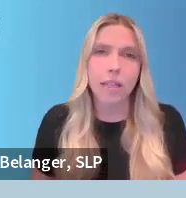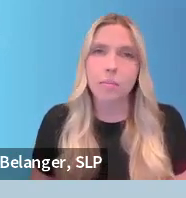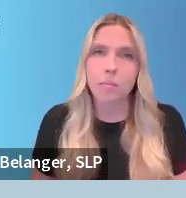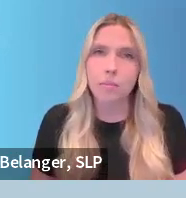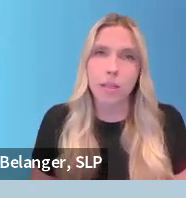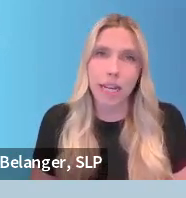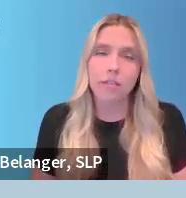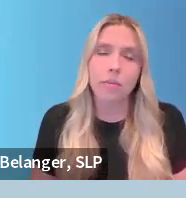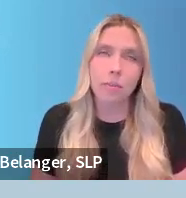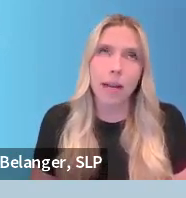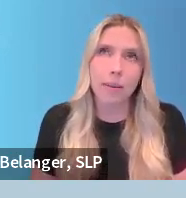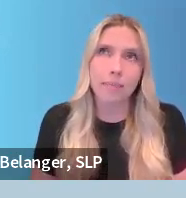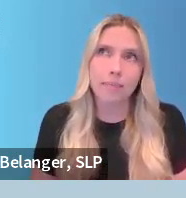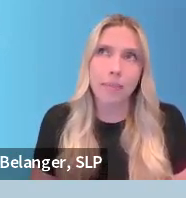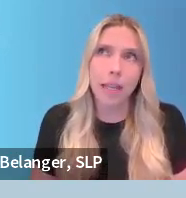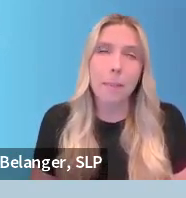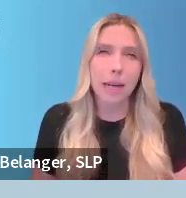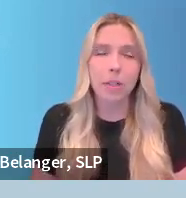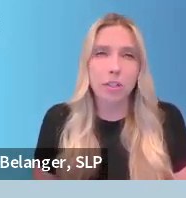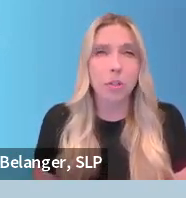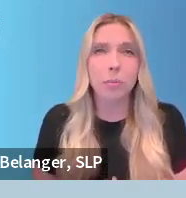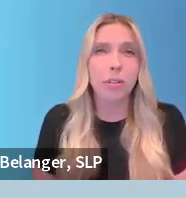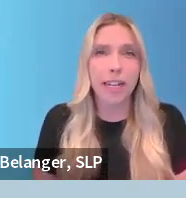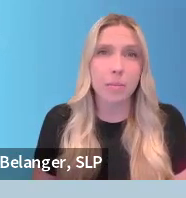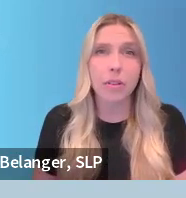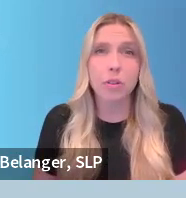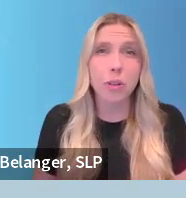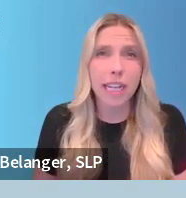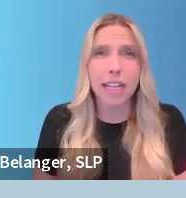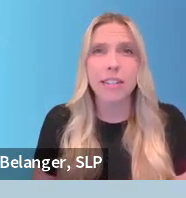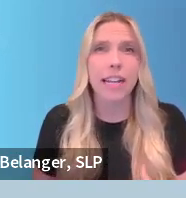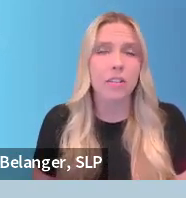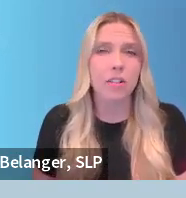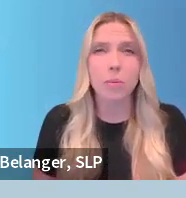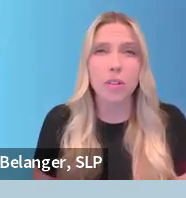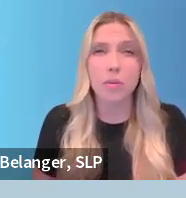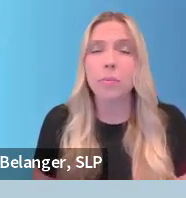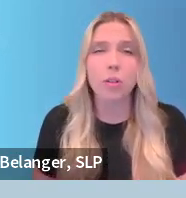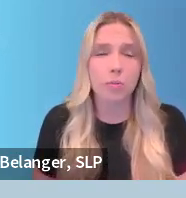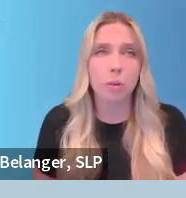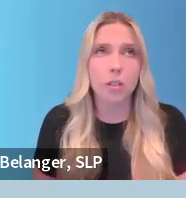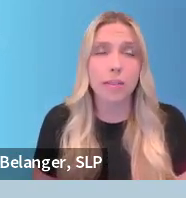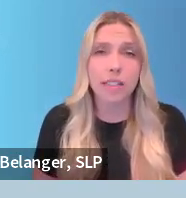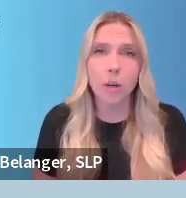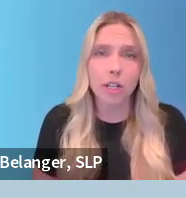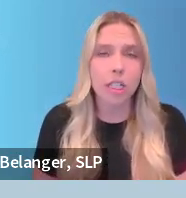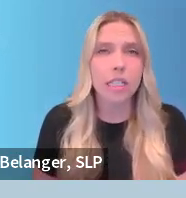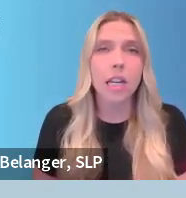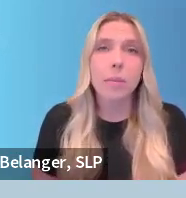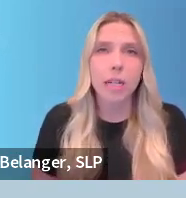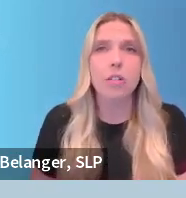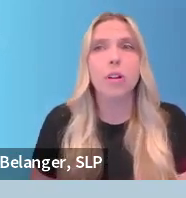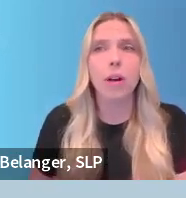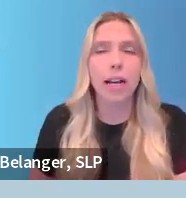of be the kind of main person who could provide some of those trainings and answer some of those more specific